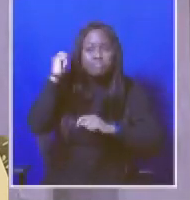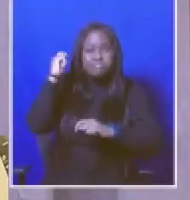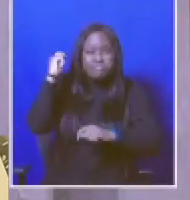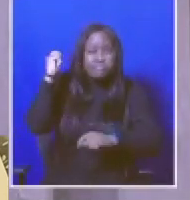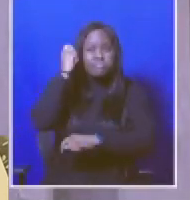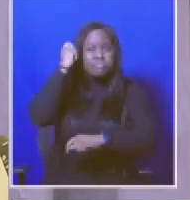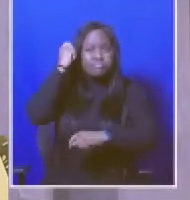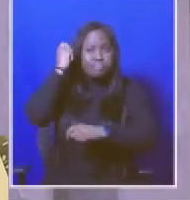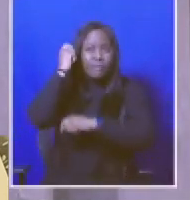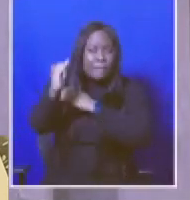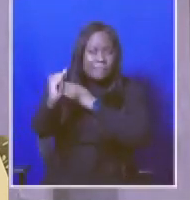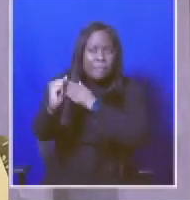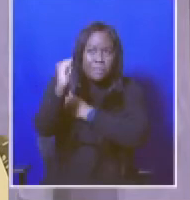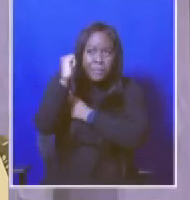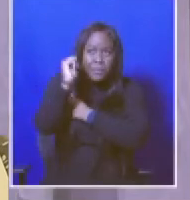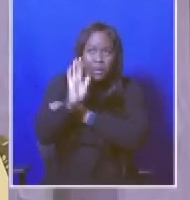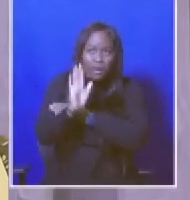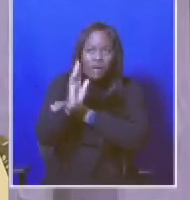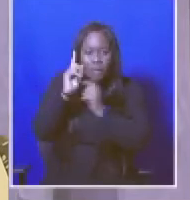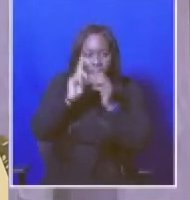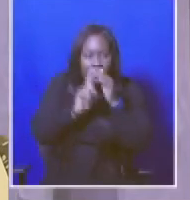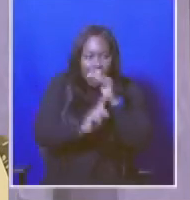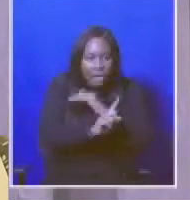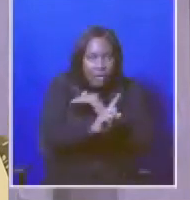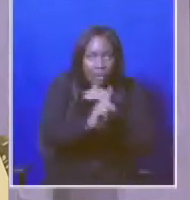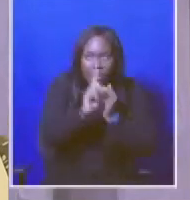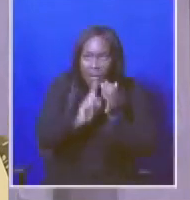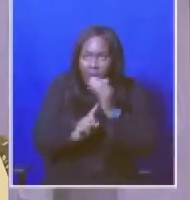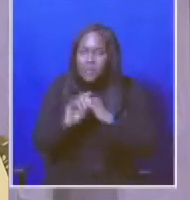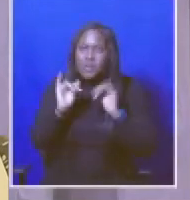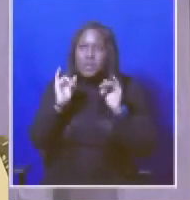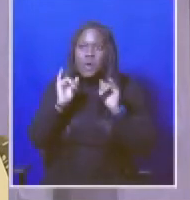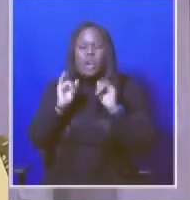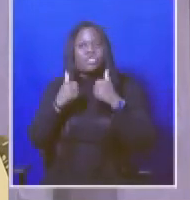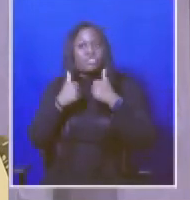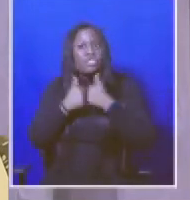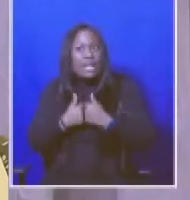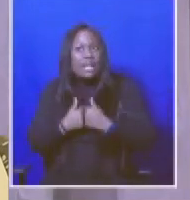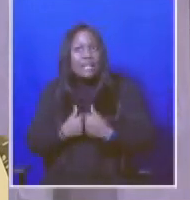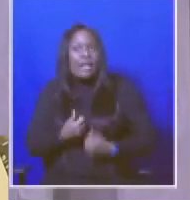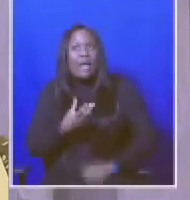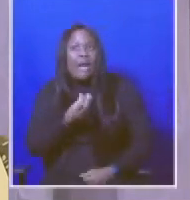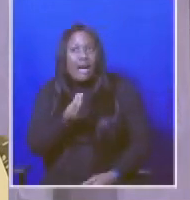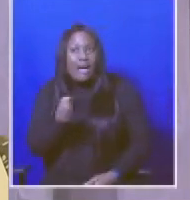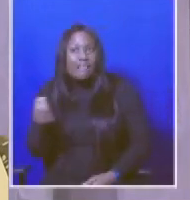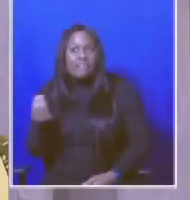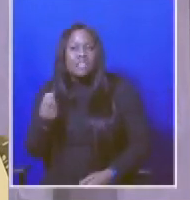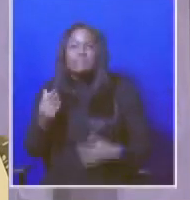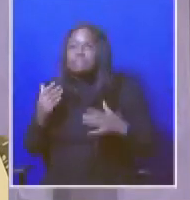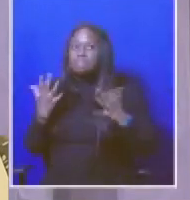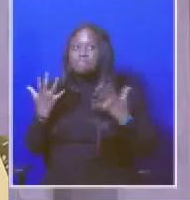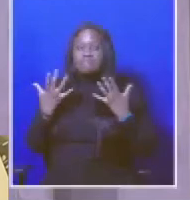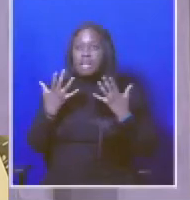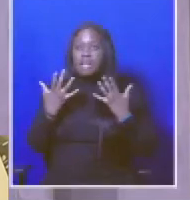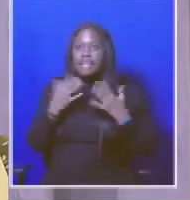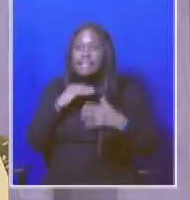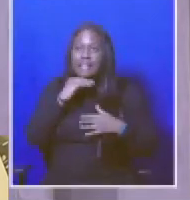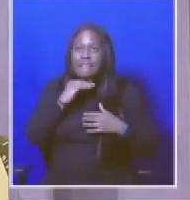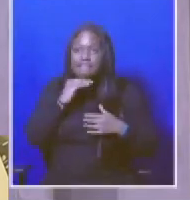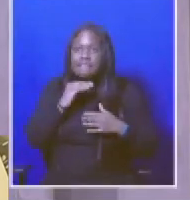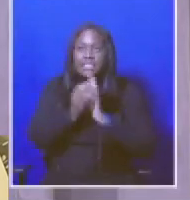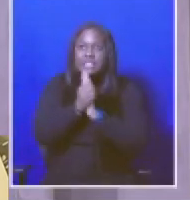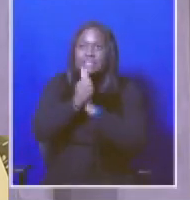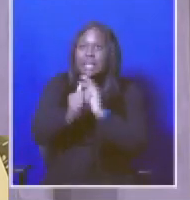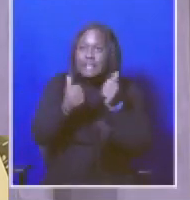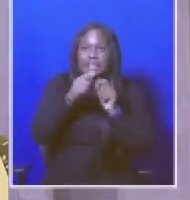where, as you correctly say, are challenges of capacity. We have recently been